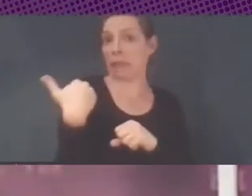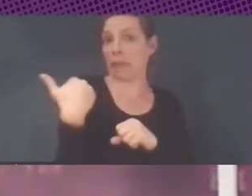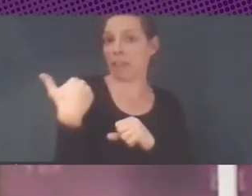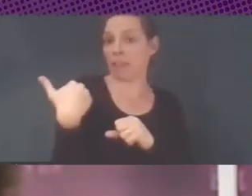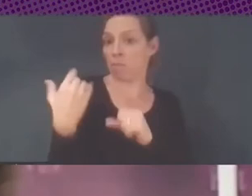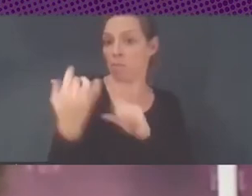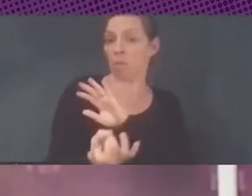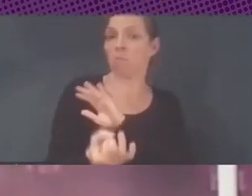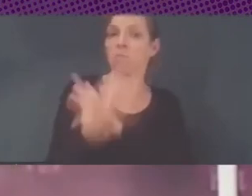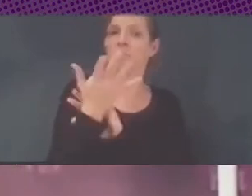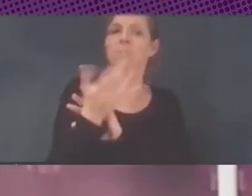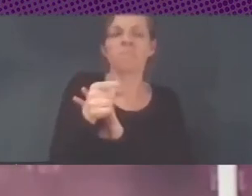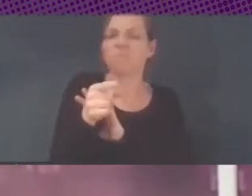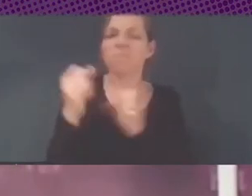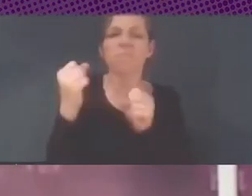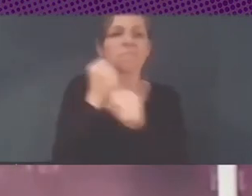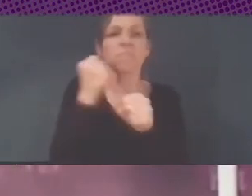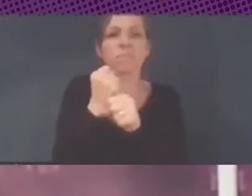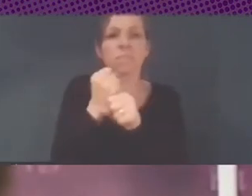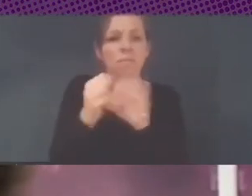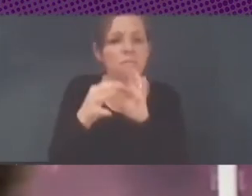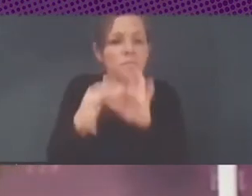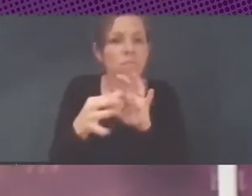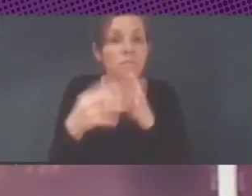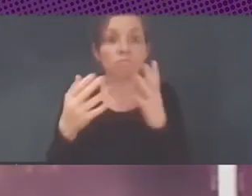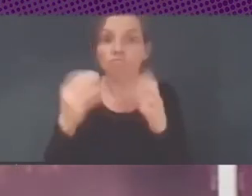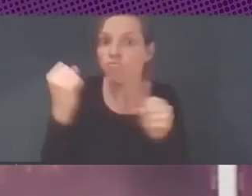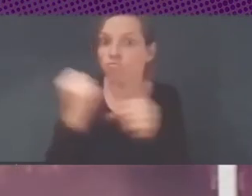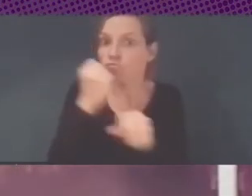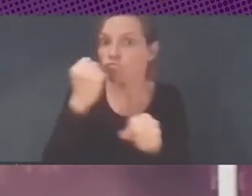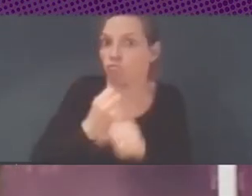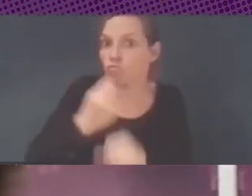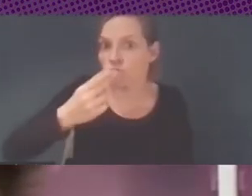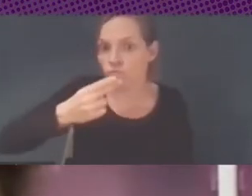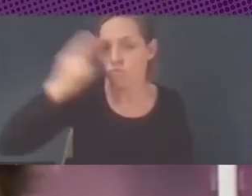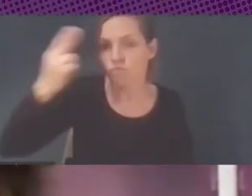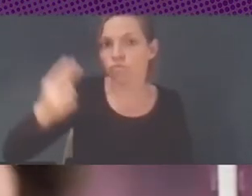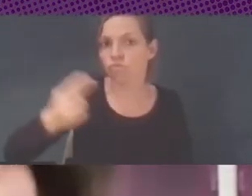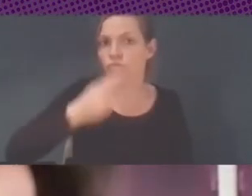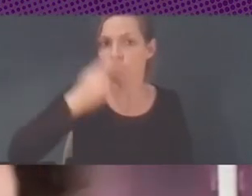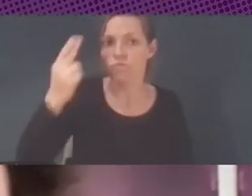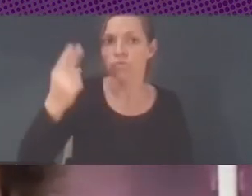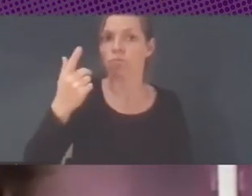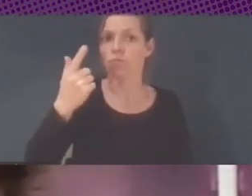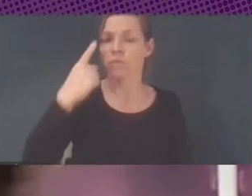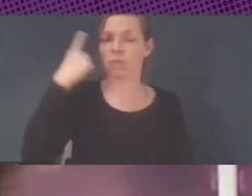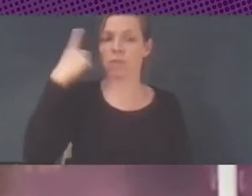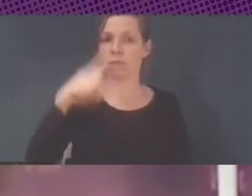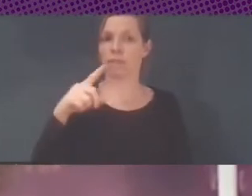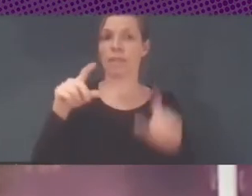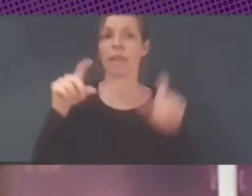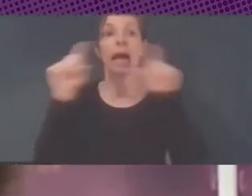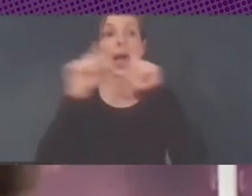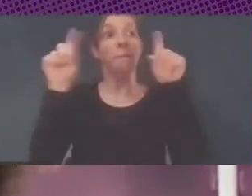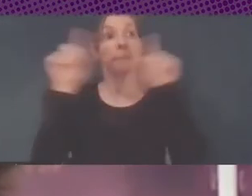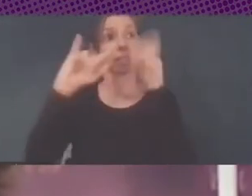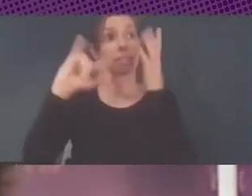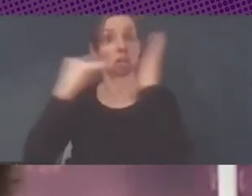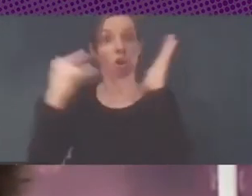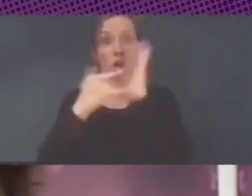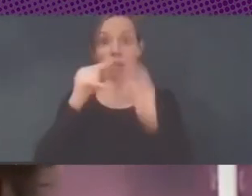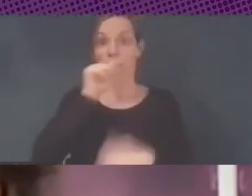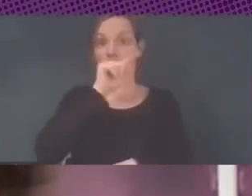digital financializations how the digital technologies interact with finance to in some way continue extracting